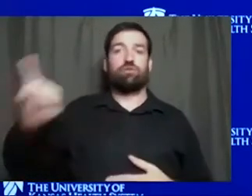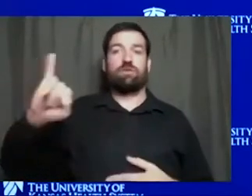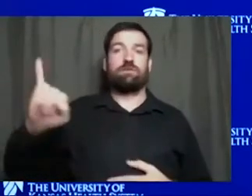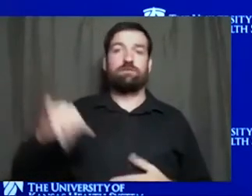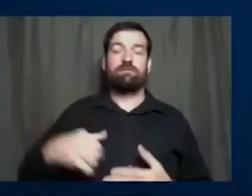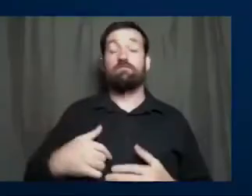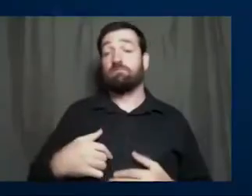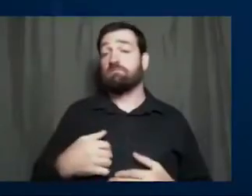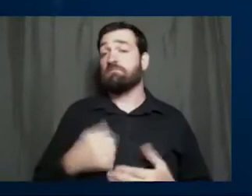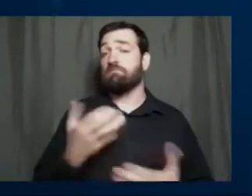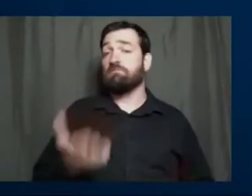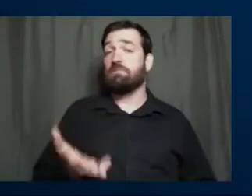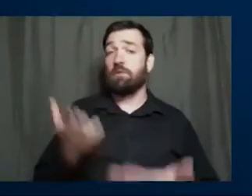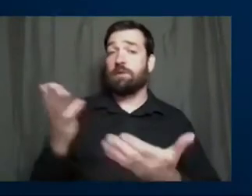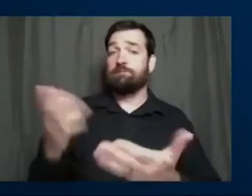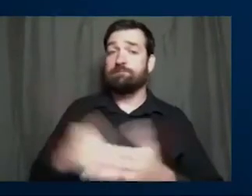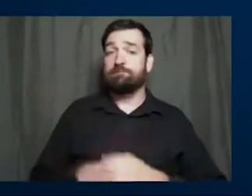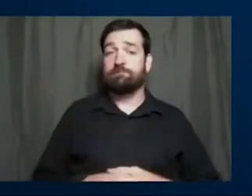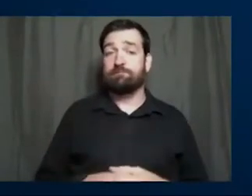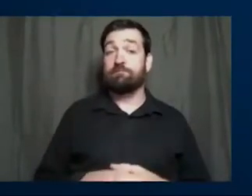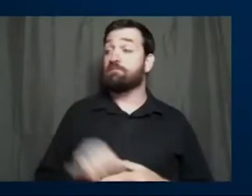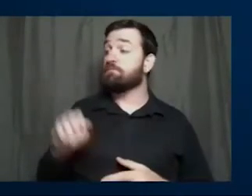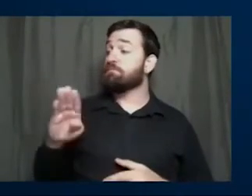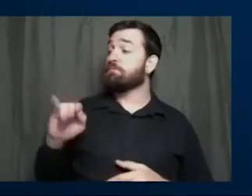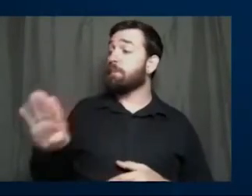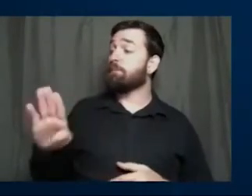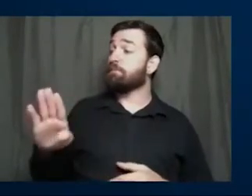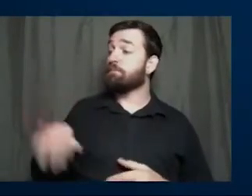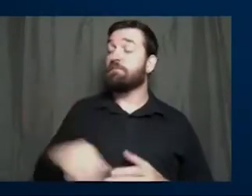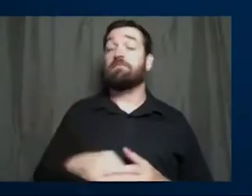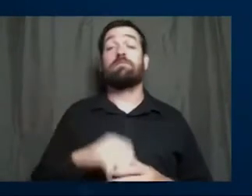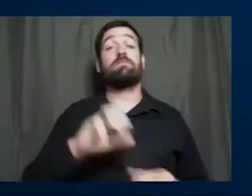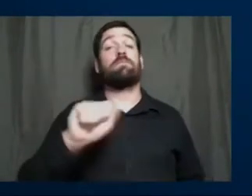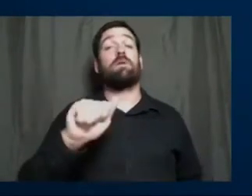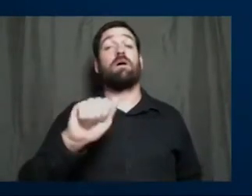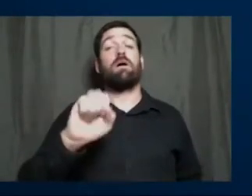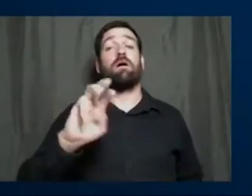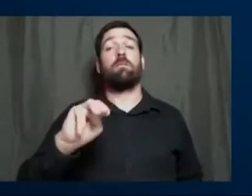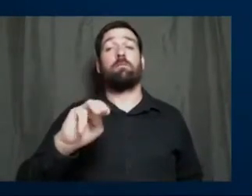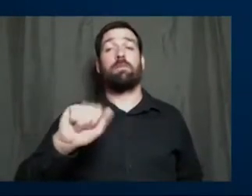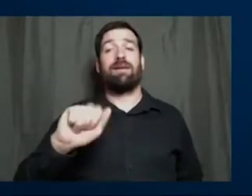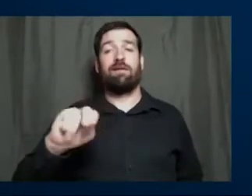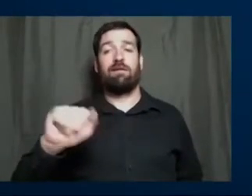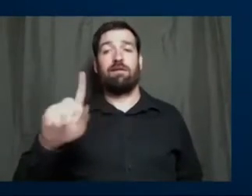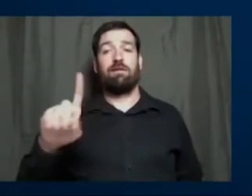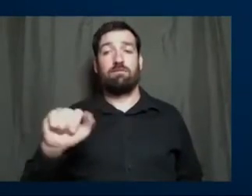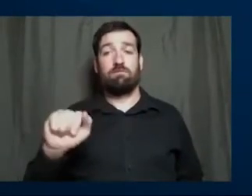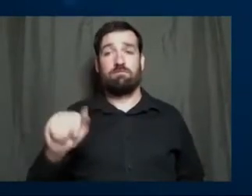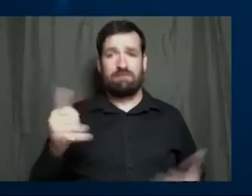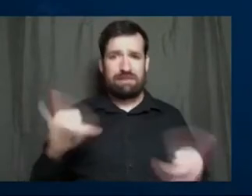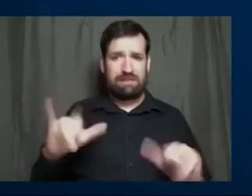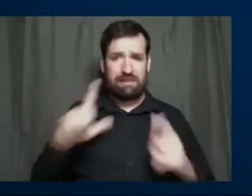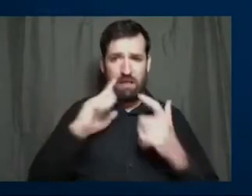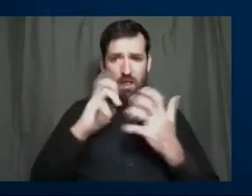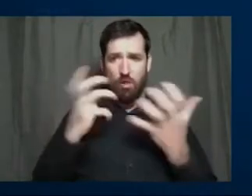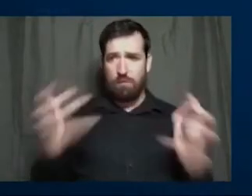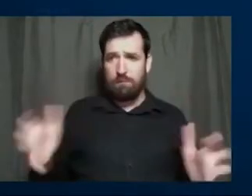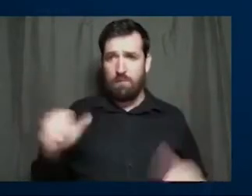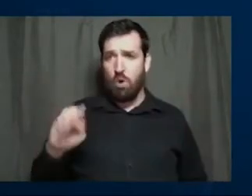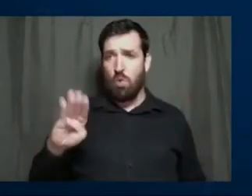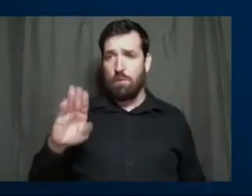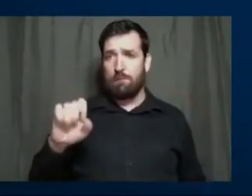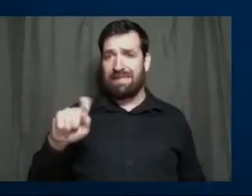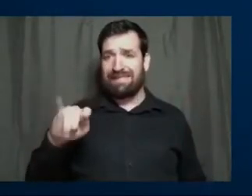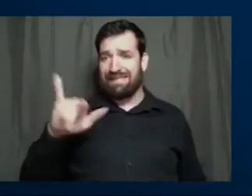recommend. Bob? All right, Amanda's asking, do we still consider obesity to be a comorbidity when it comes to